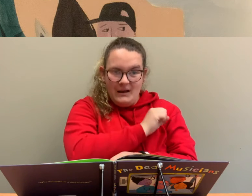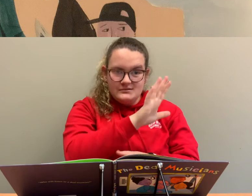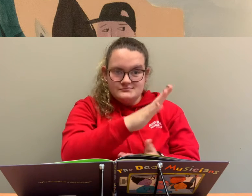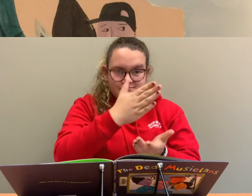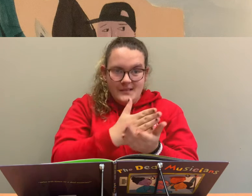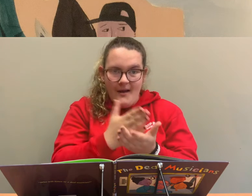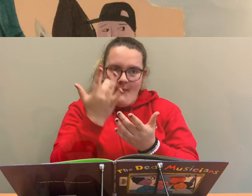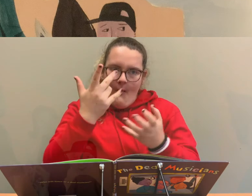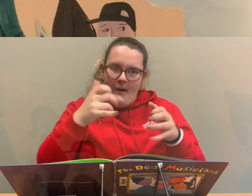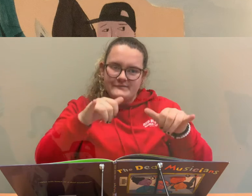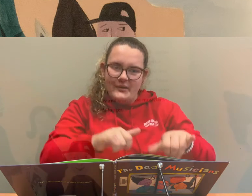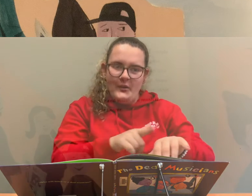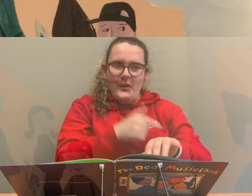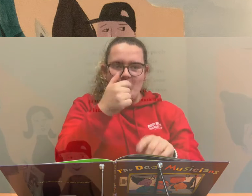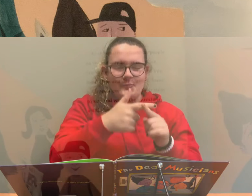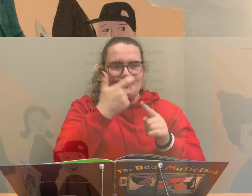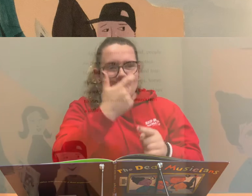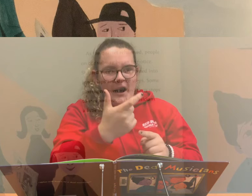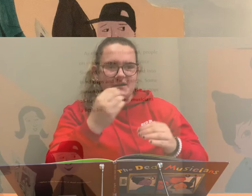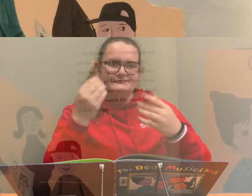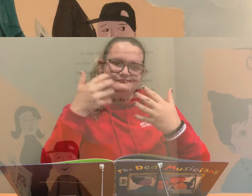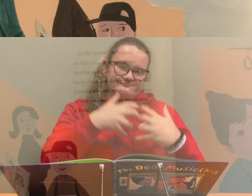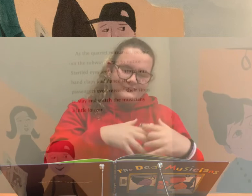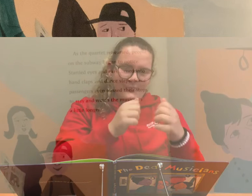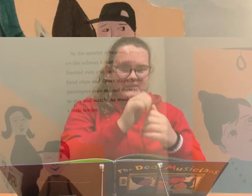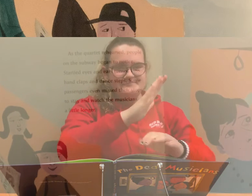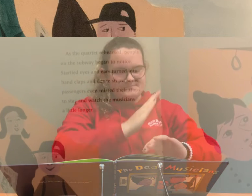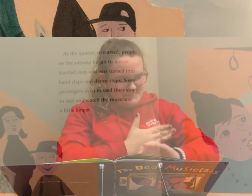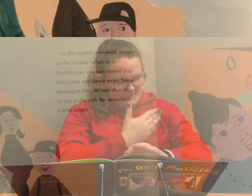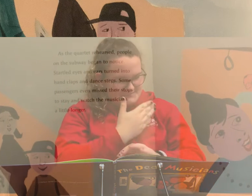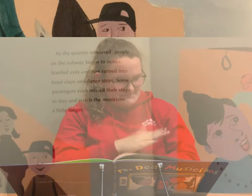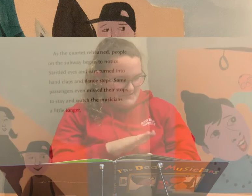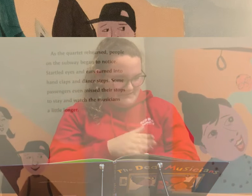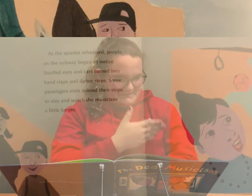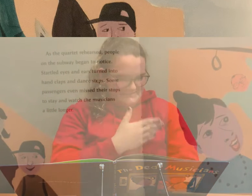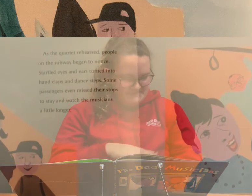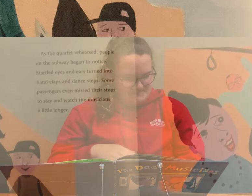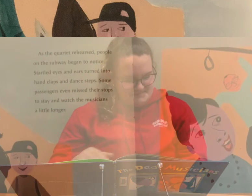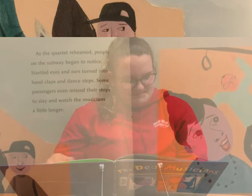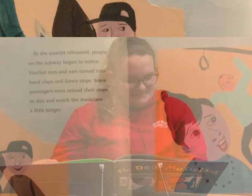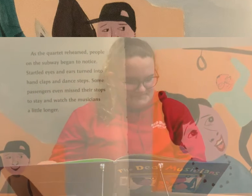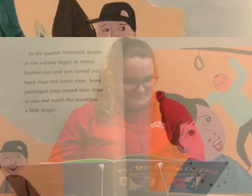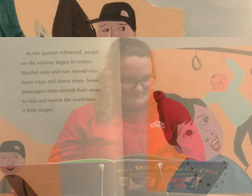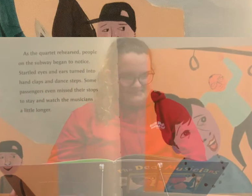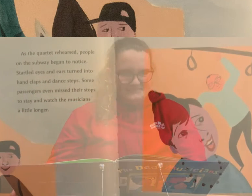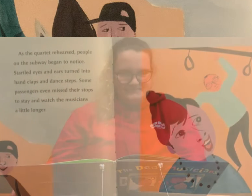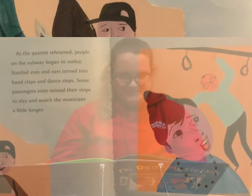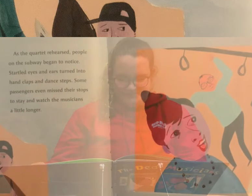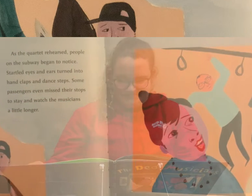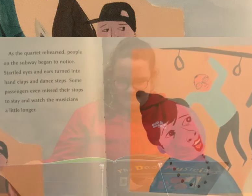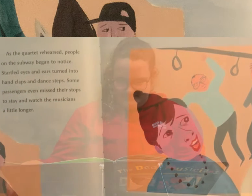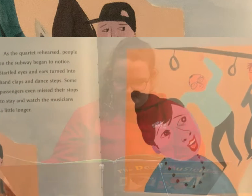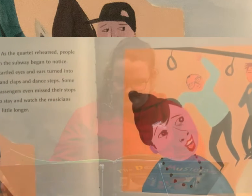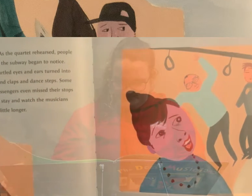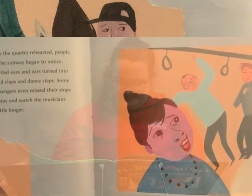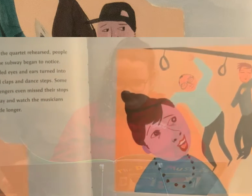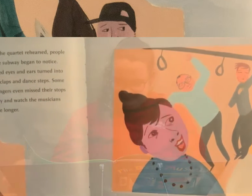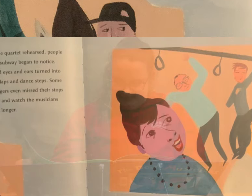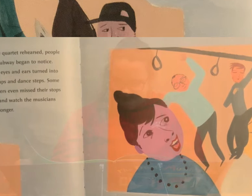music. Some of the riders actually missed their stops because they wanted to stay and watch their songs.